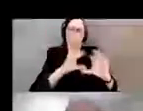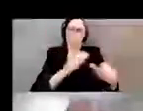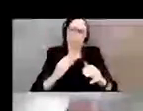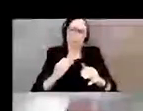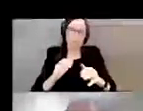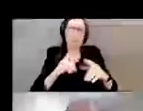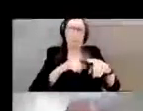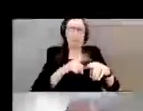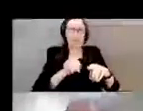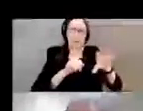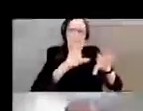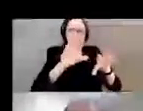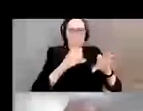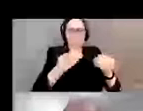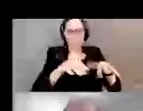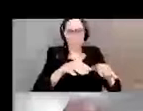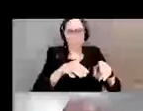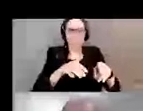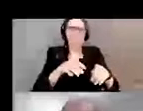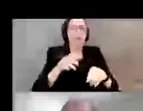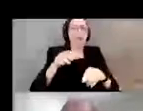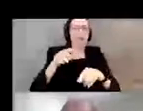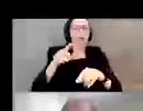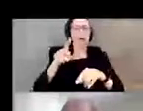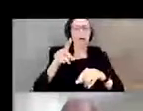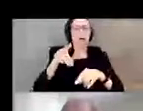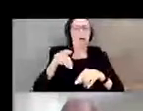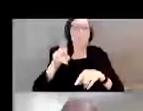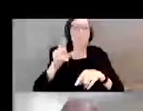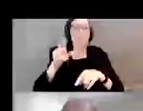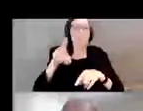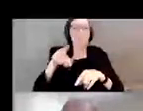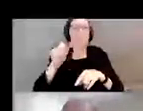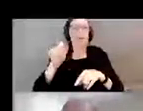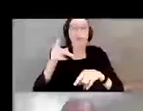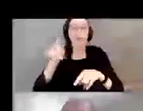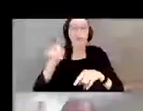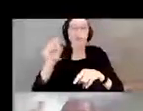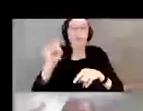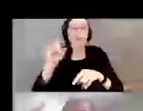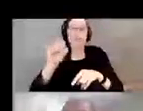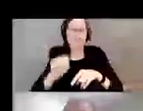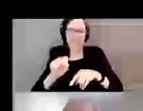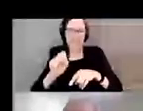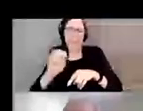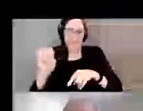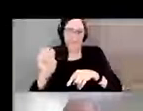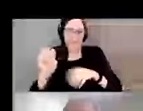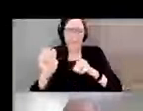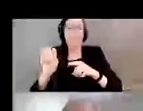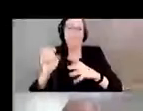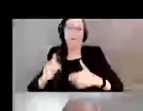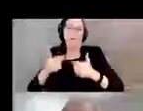regionally where they're at. You have the Pashtuns, who are in the south and the east of the country. These people are native to the